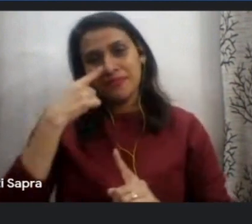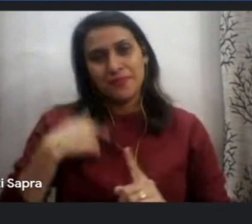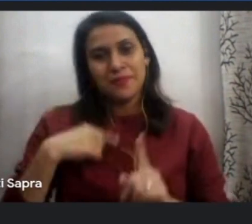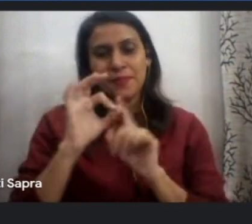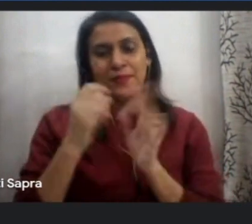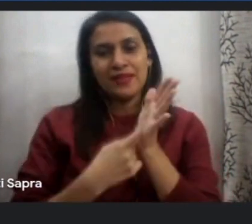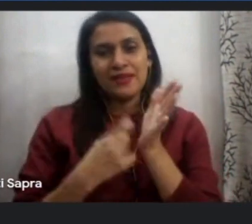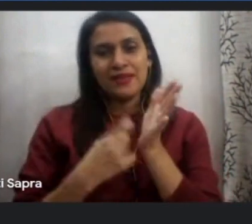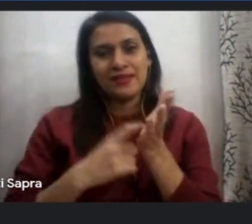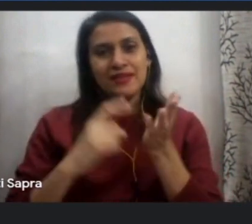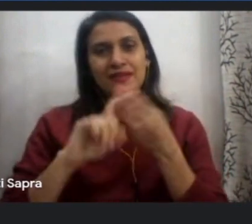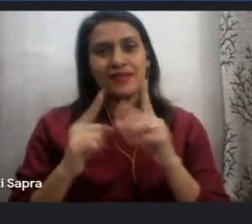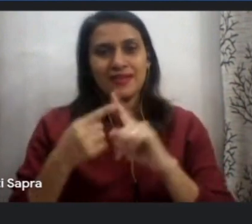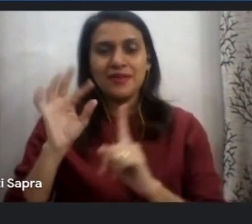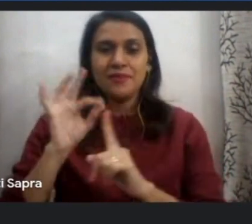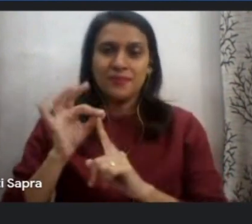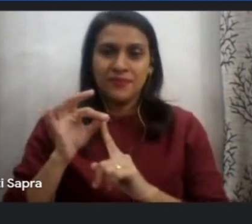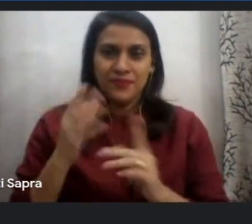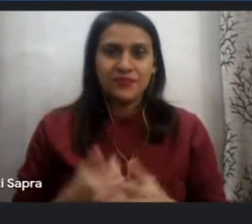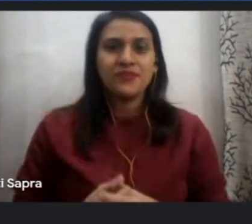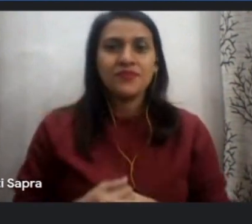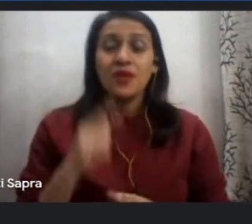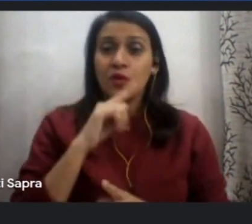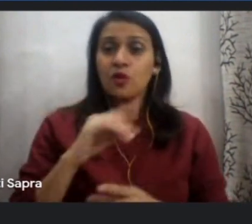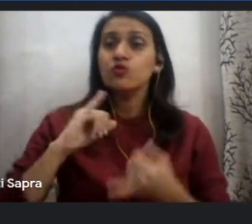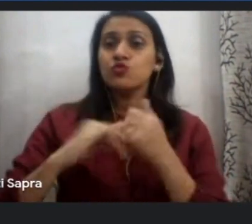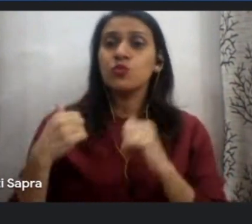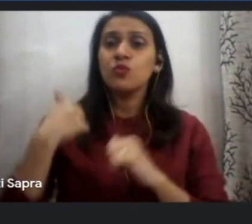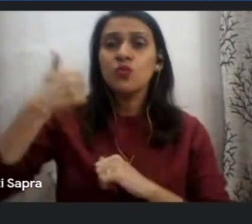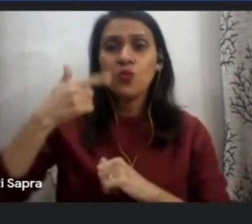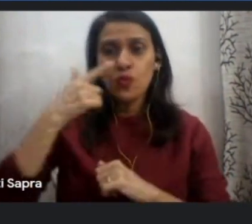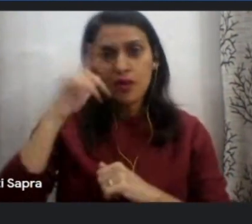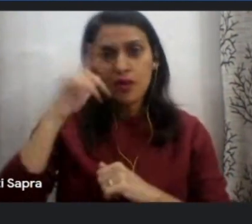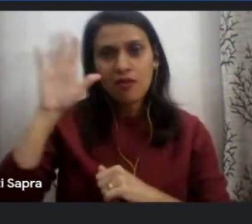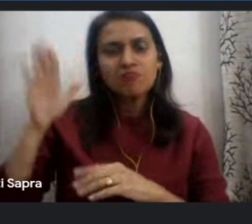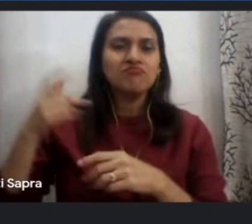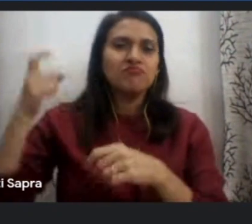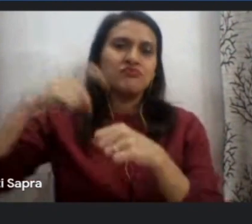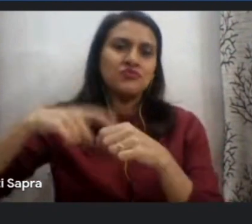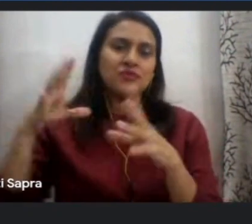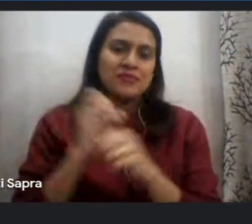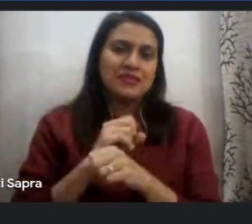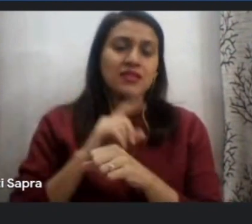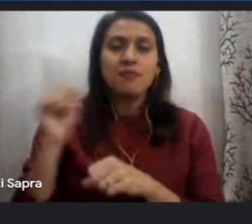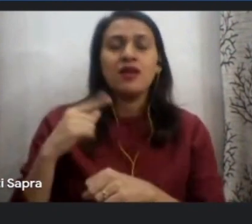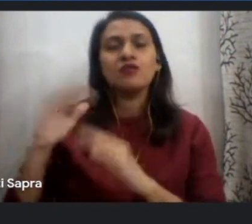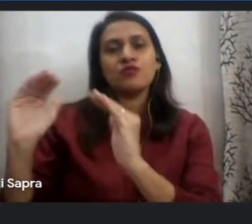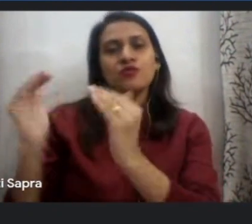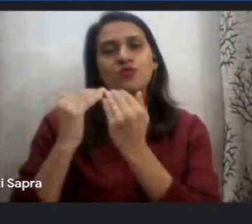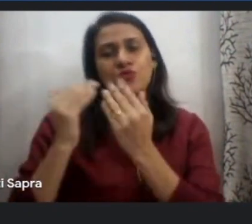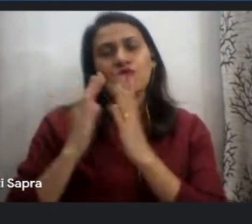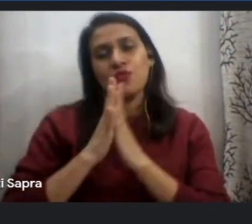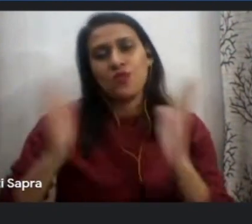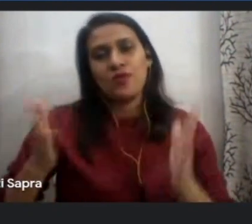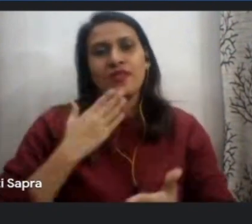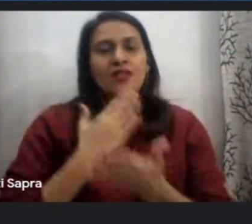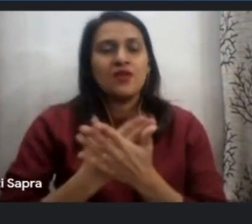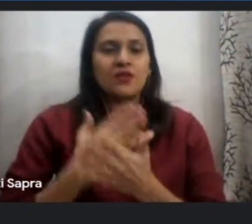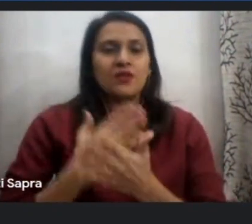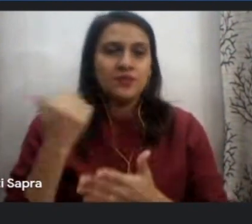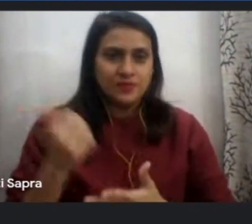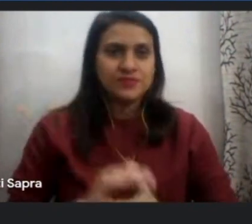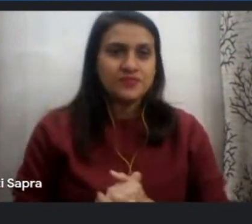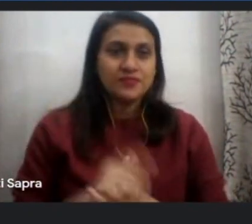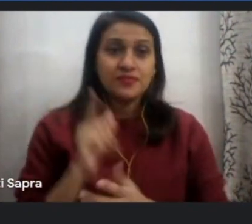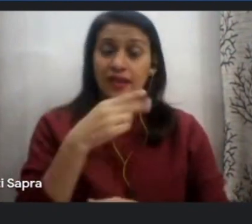I'd like to thank Dr. Shubha Ranganathan, who's my supervisor. Unfortunately, she's not able to join, but her support has always been there throughout. My name